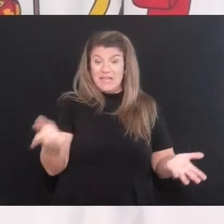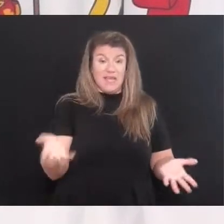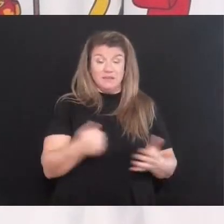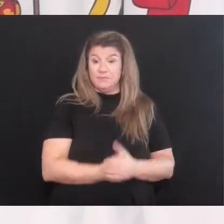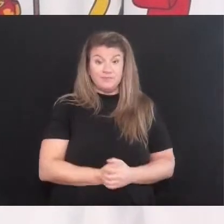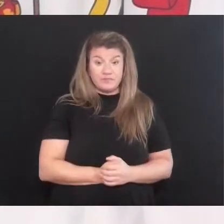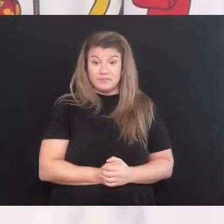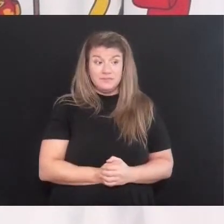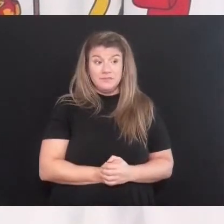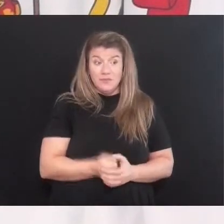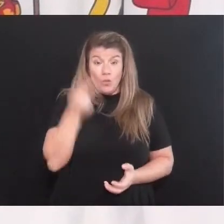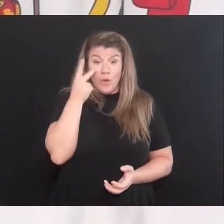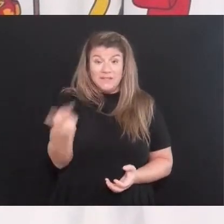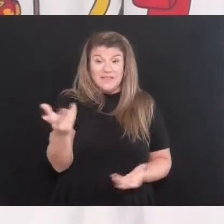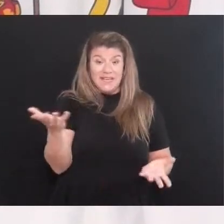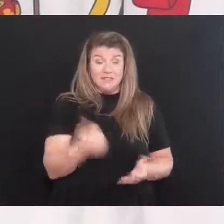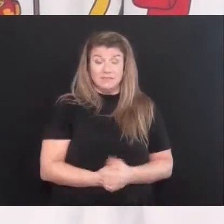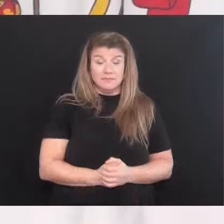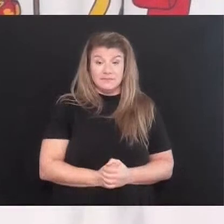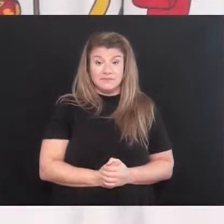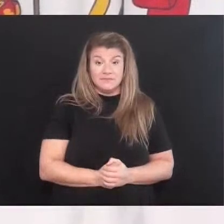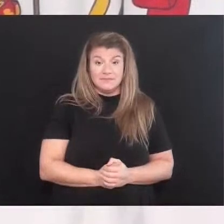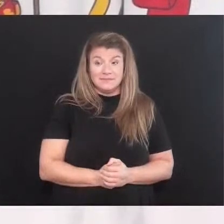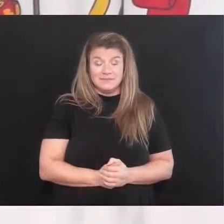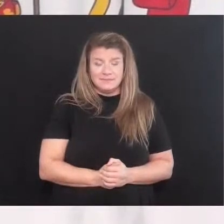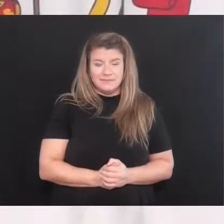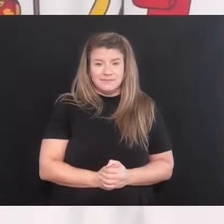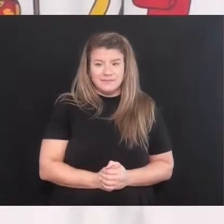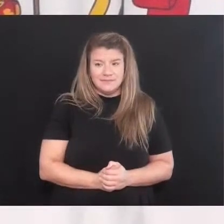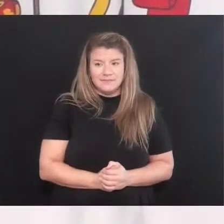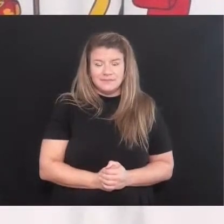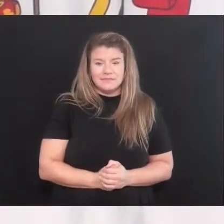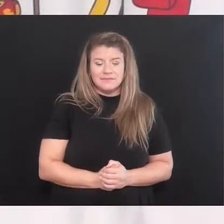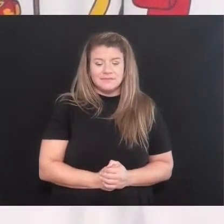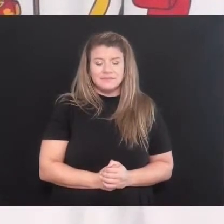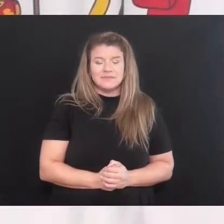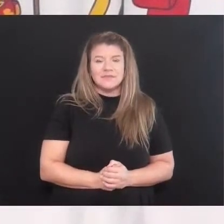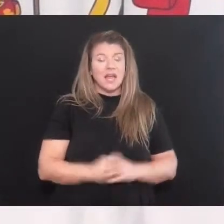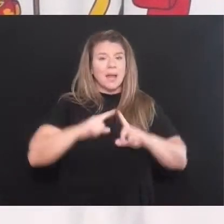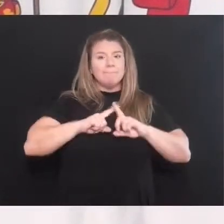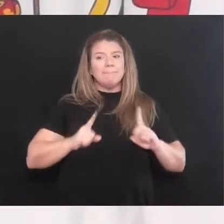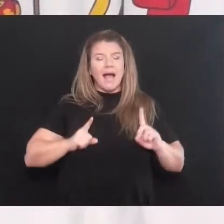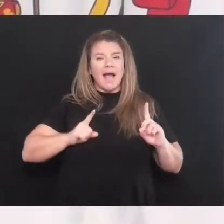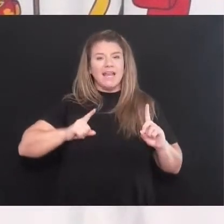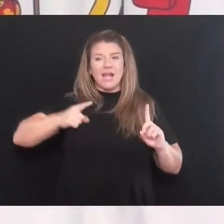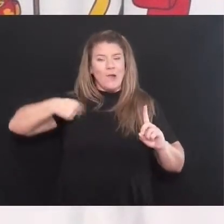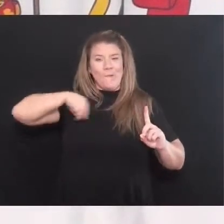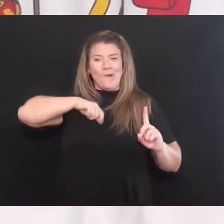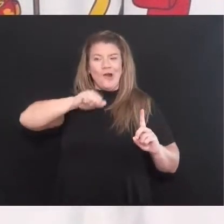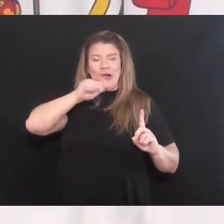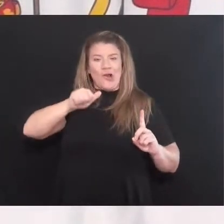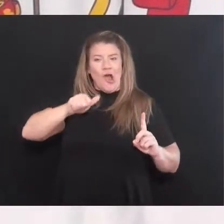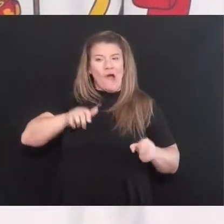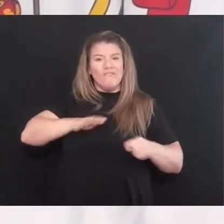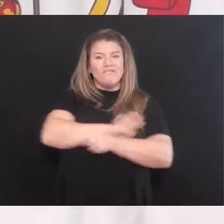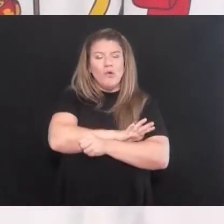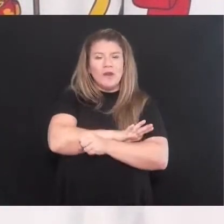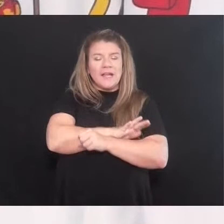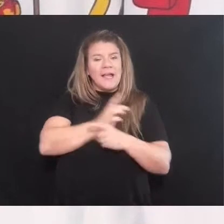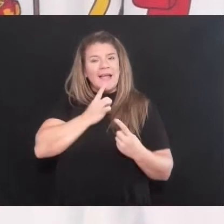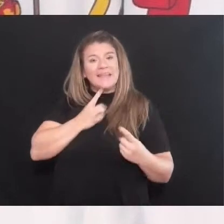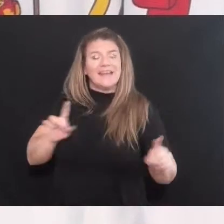We see it right now. But yet when we come out and we won't just wholeheartedly say, what are we